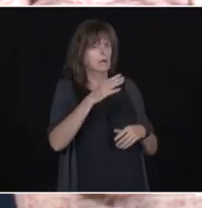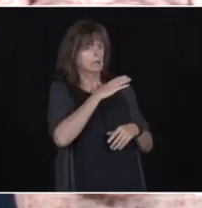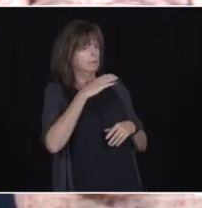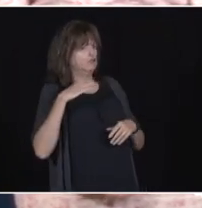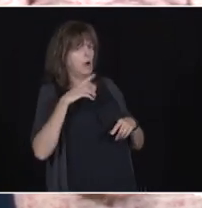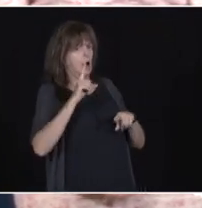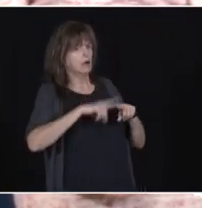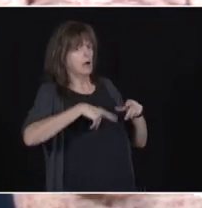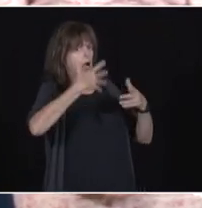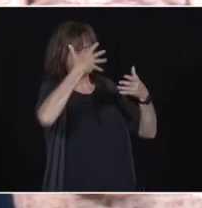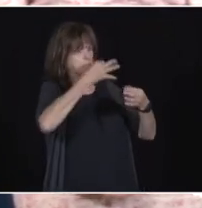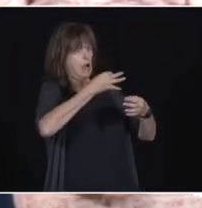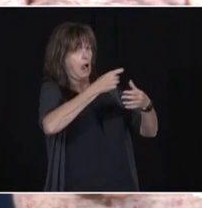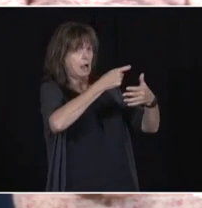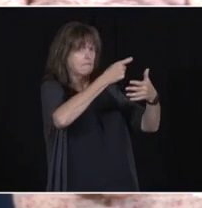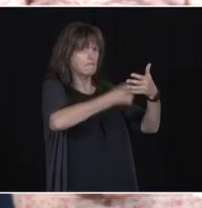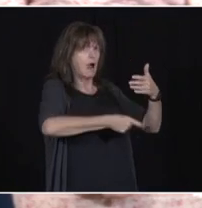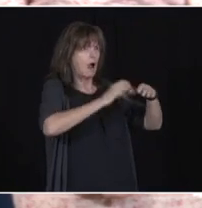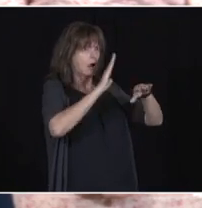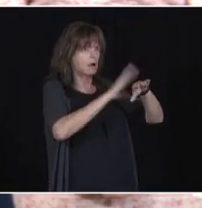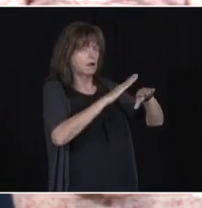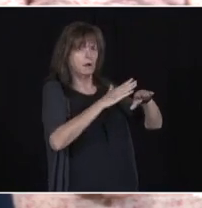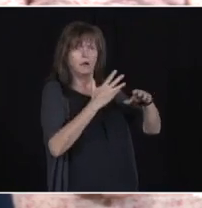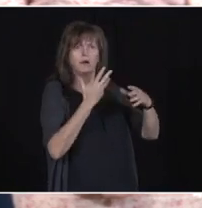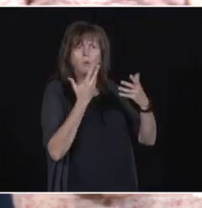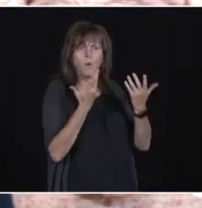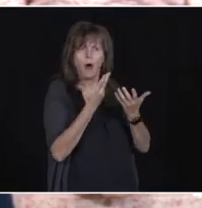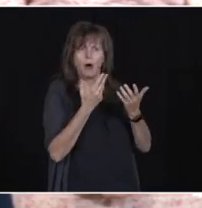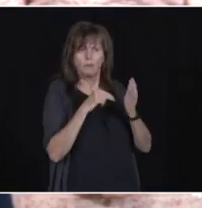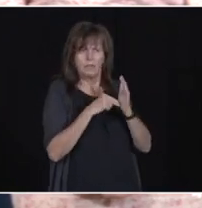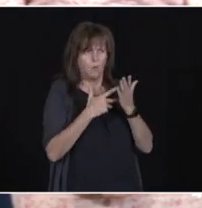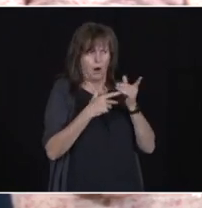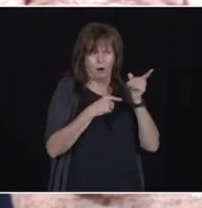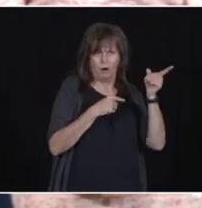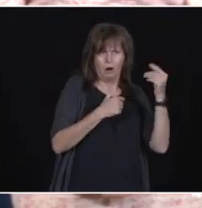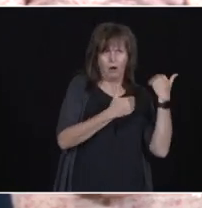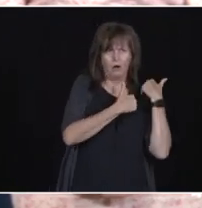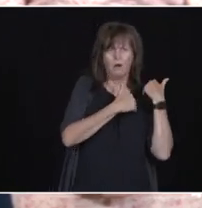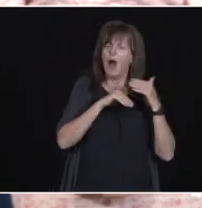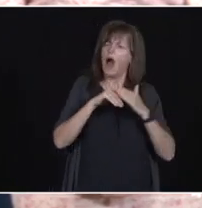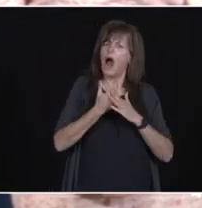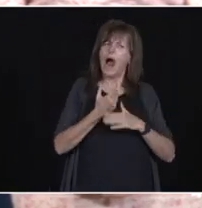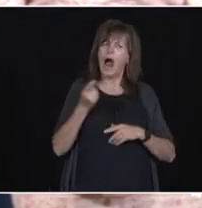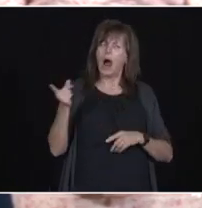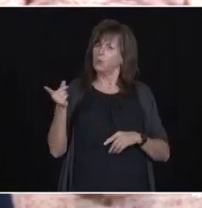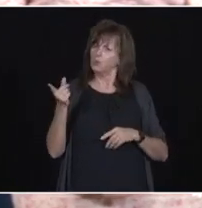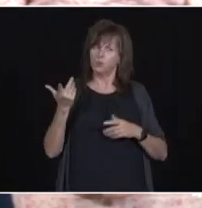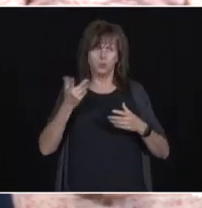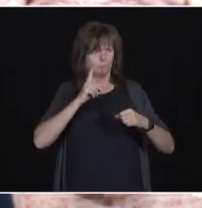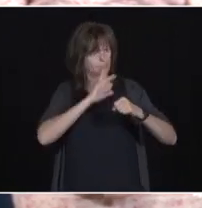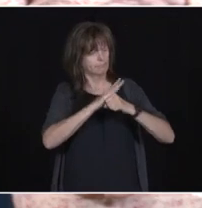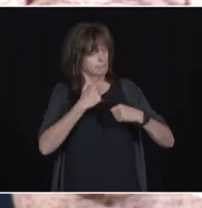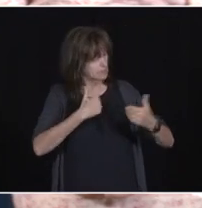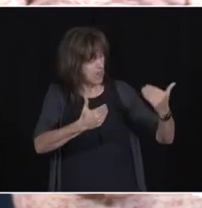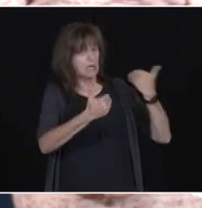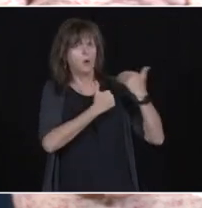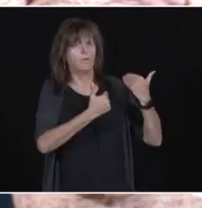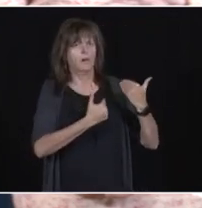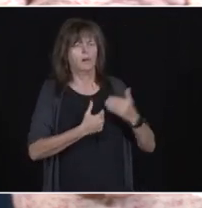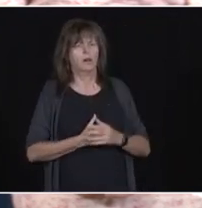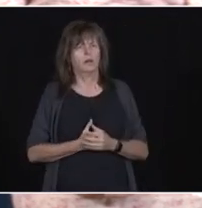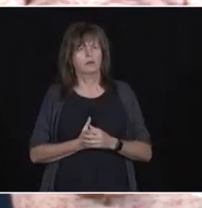we have other folks looking into this as well. I'm going to pass this over to Minister Long-Term Care,